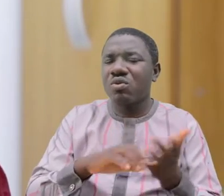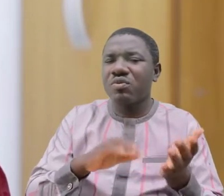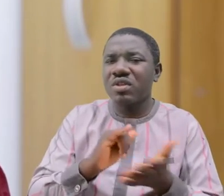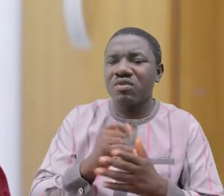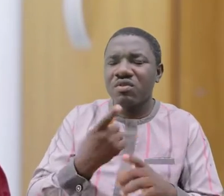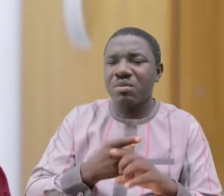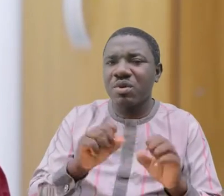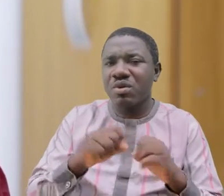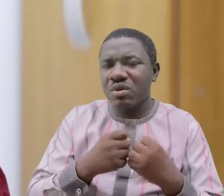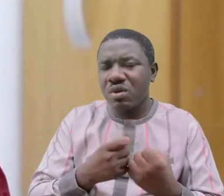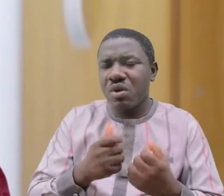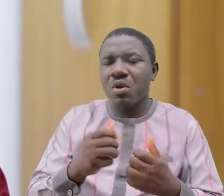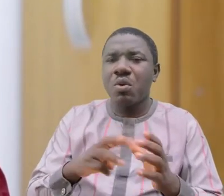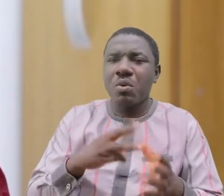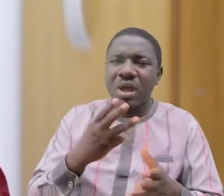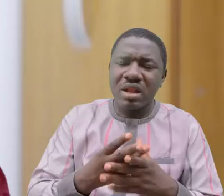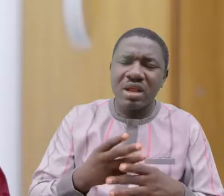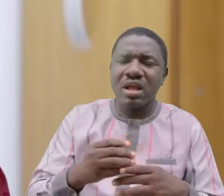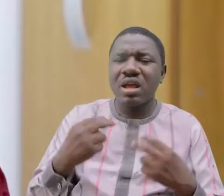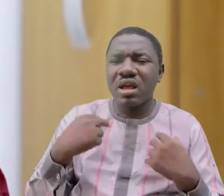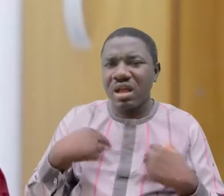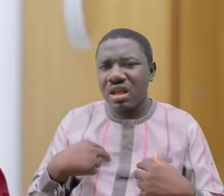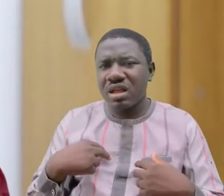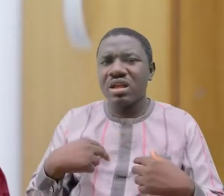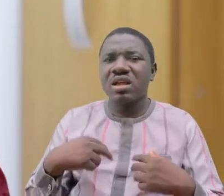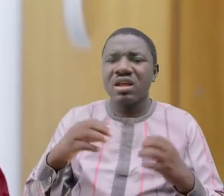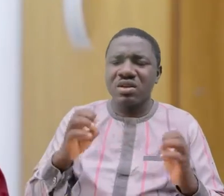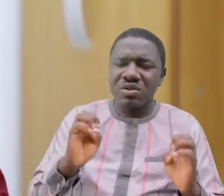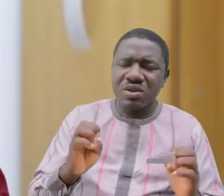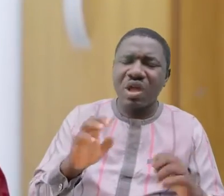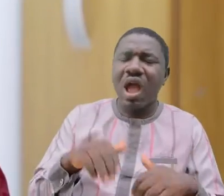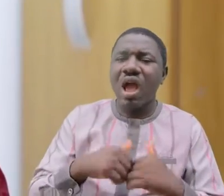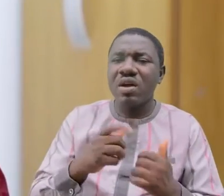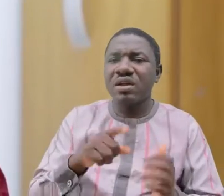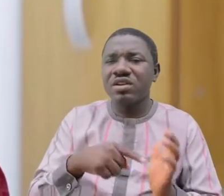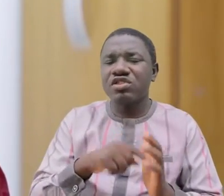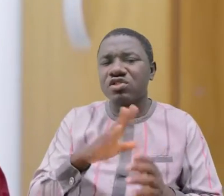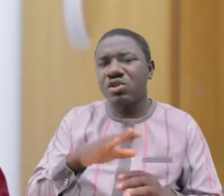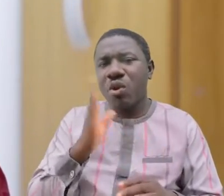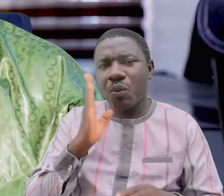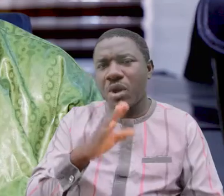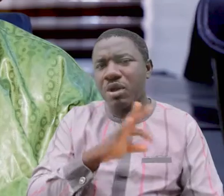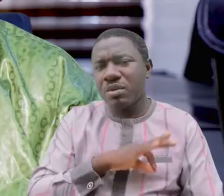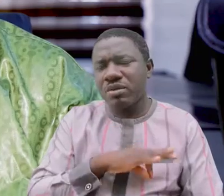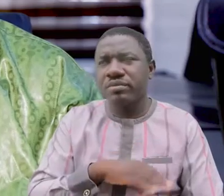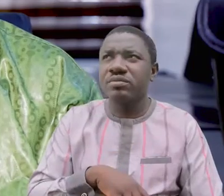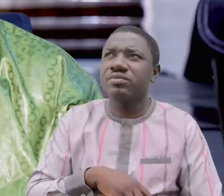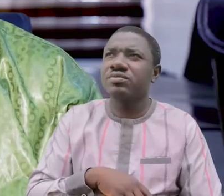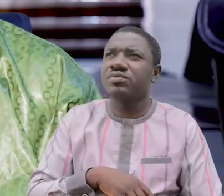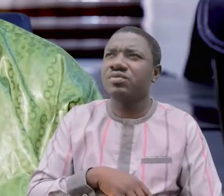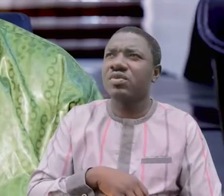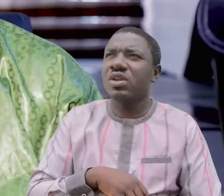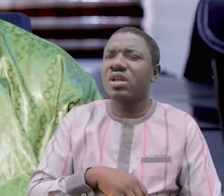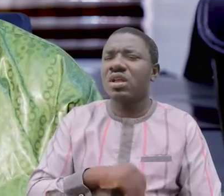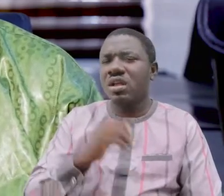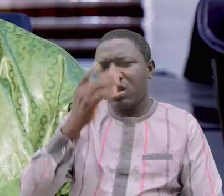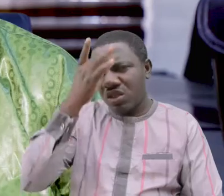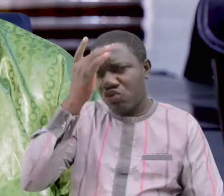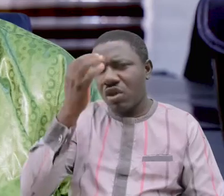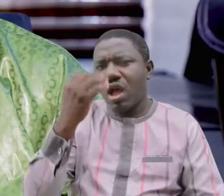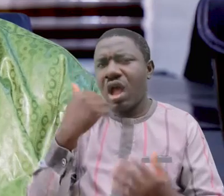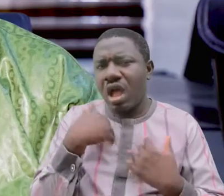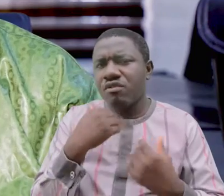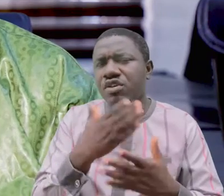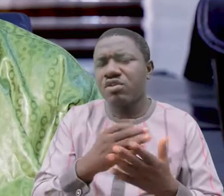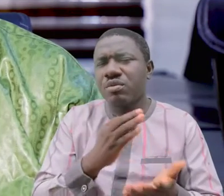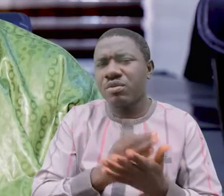in the system that government is being provided, whether it's healthcare, whether it's education, whether it's food? Specifically, KANO has